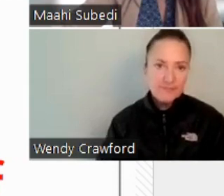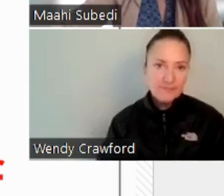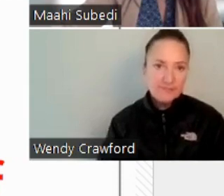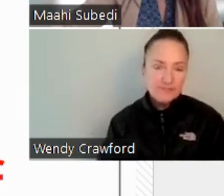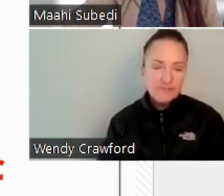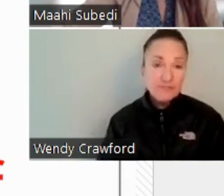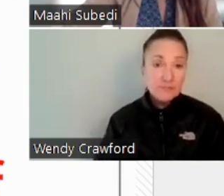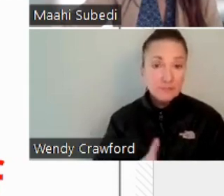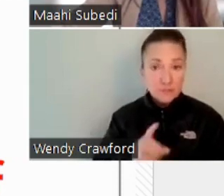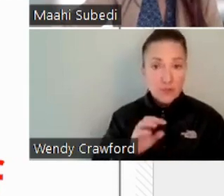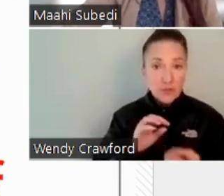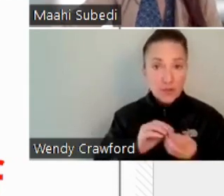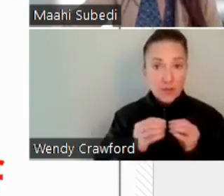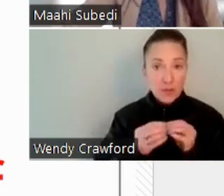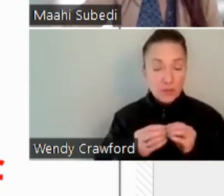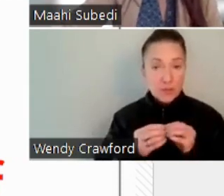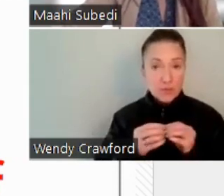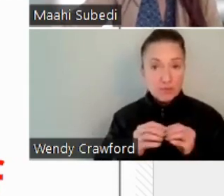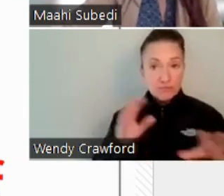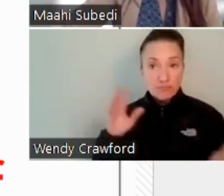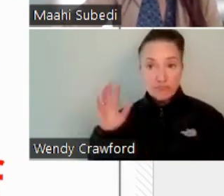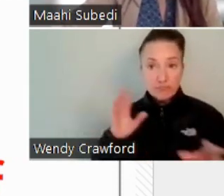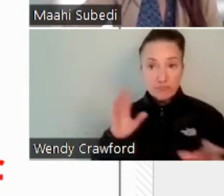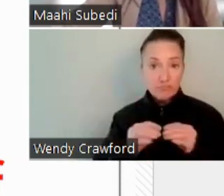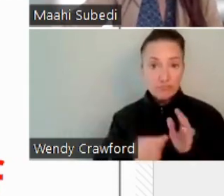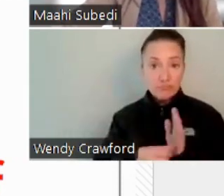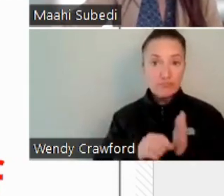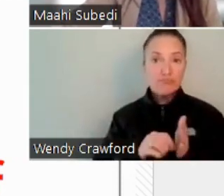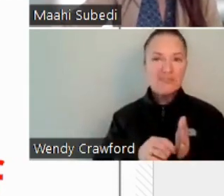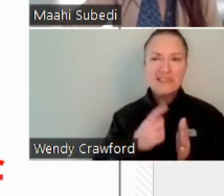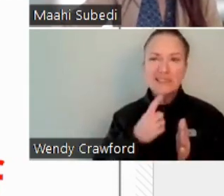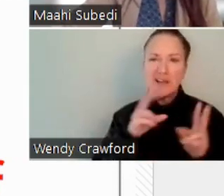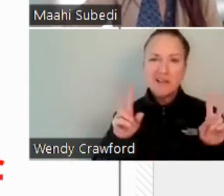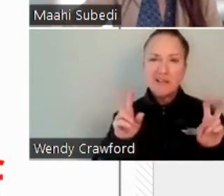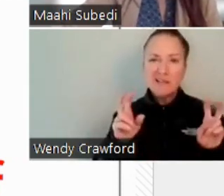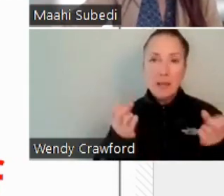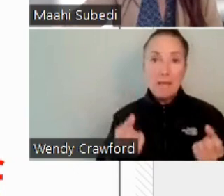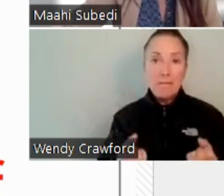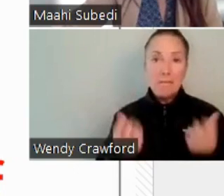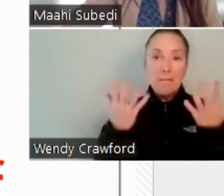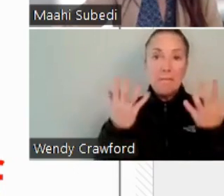right? And really impressive. Instead of saying I worked with many people, filled many